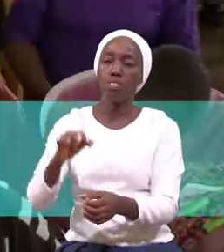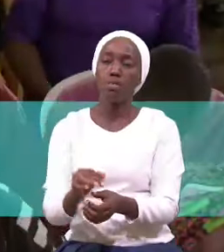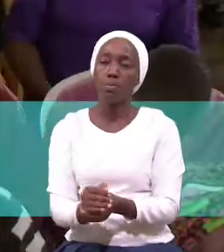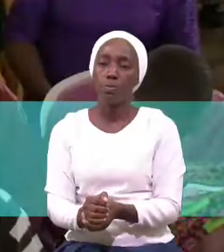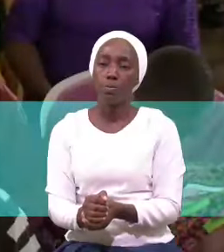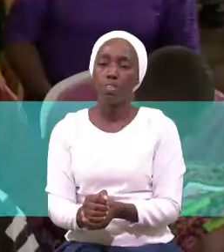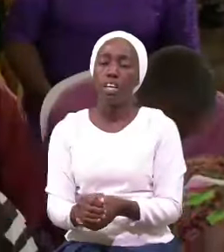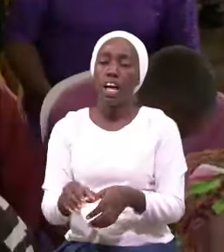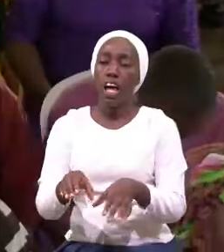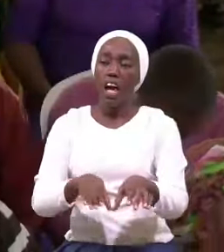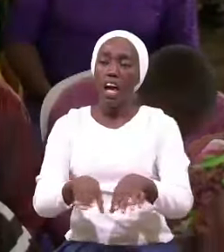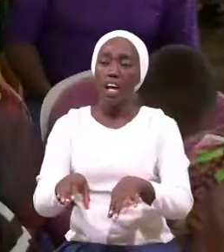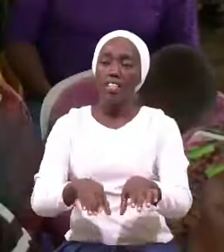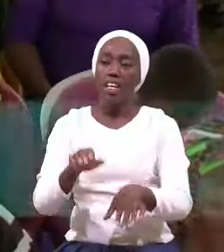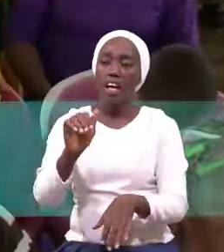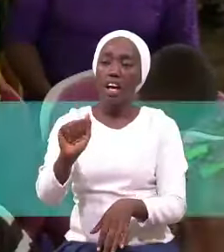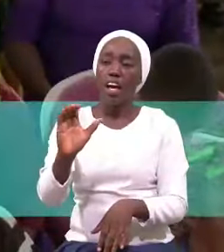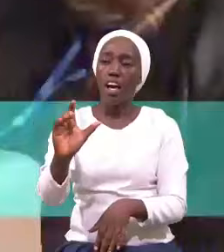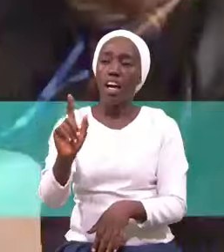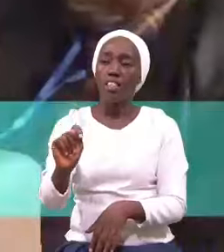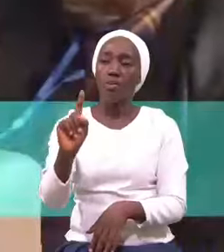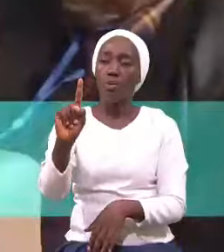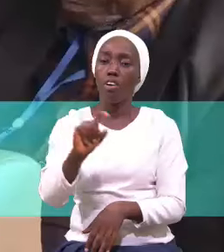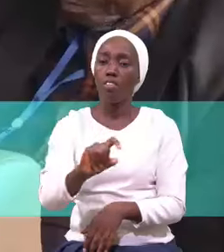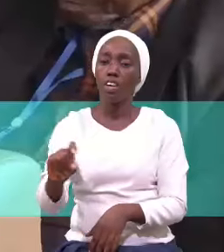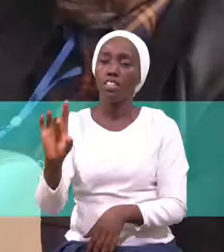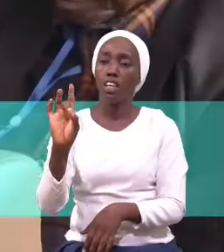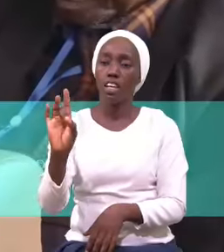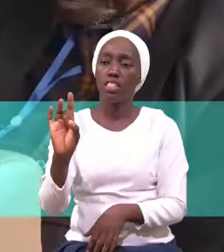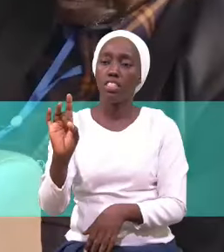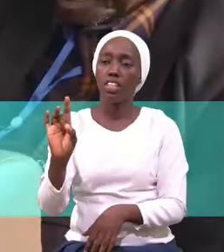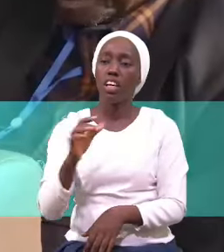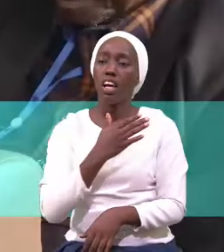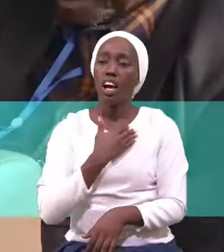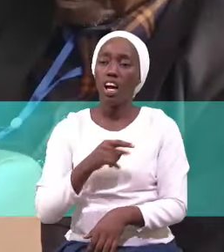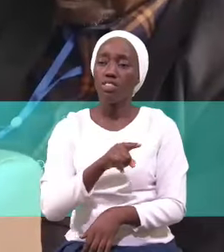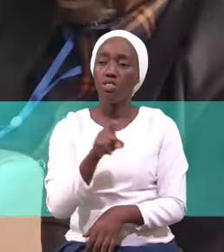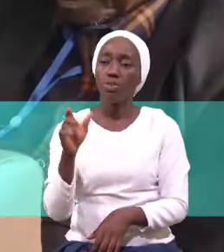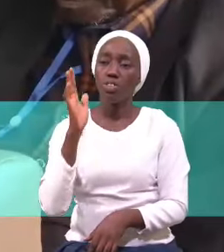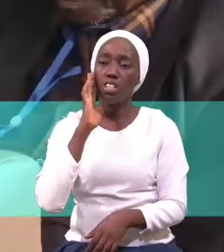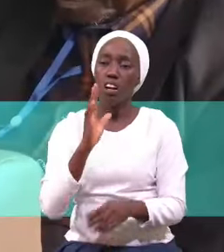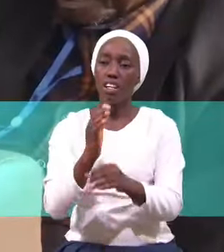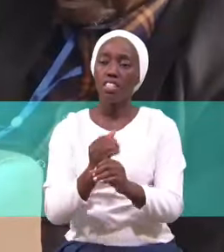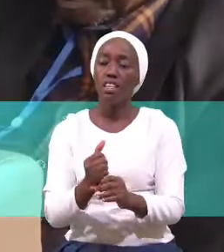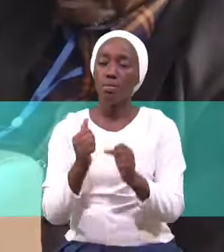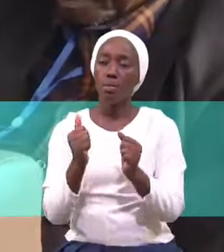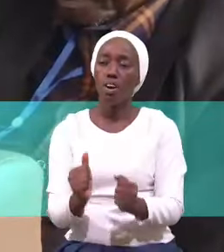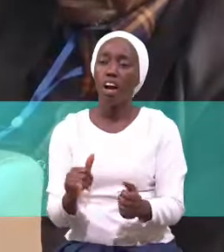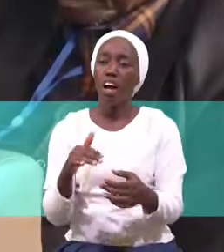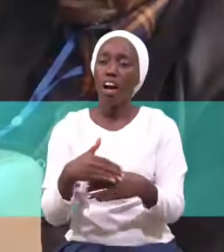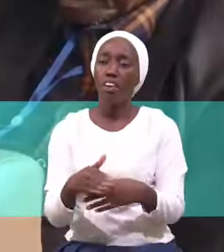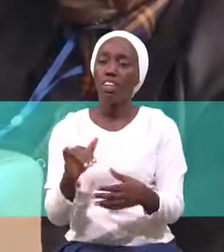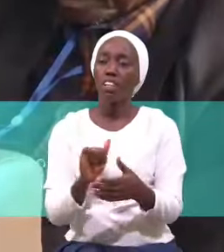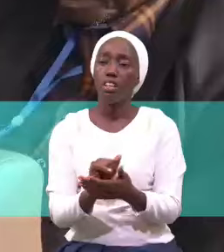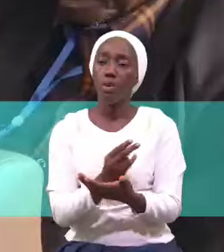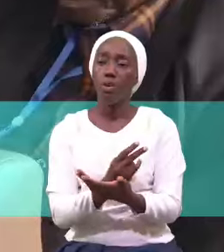Acts chapter 1 verse 8. It says, and you shall receive power after that the Holy Ghost has come upon